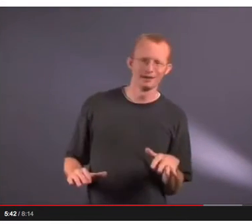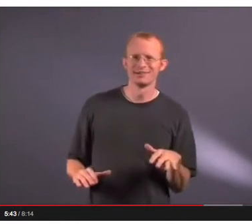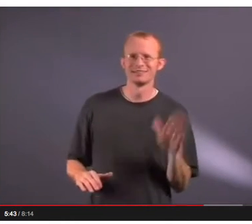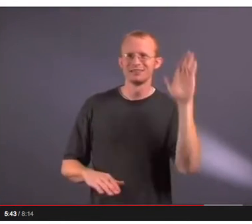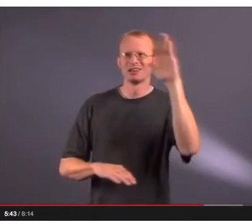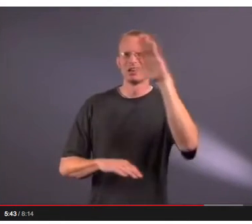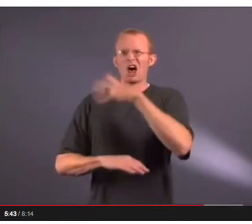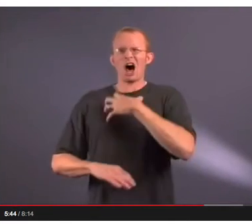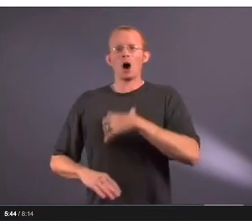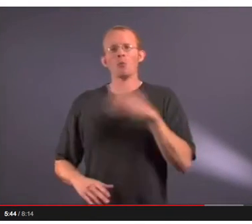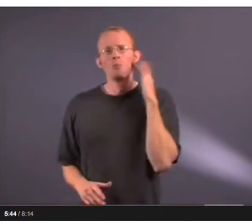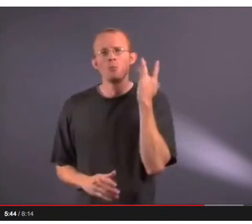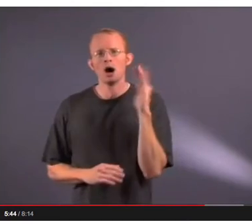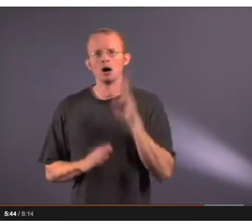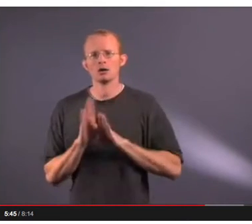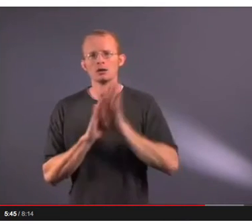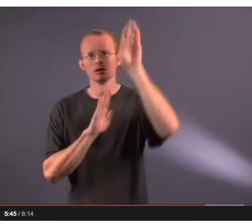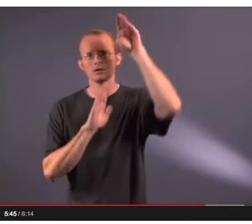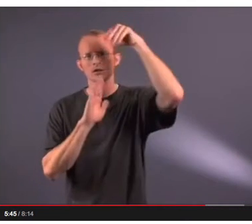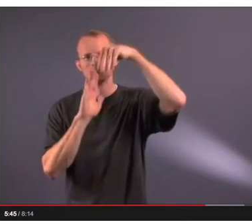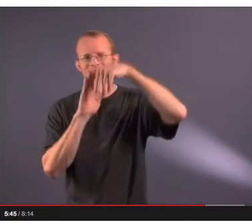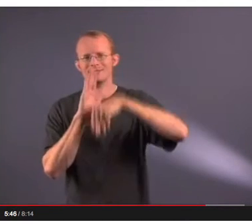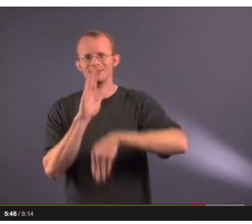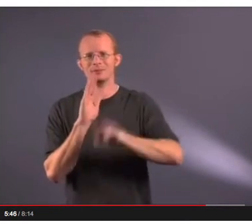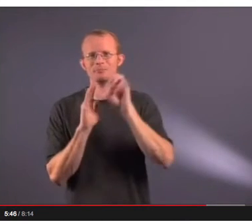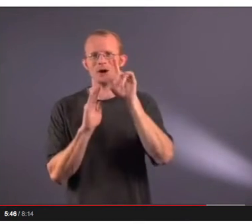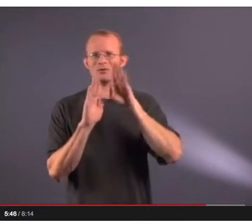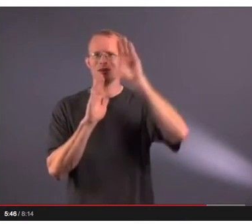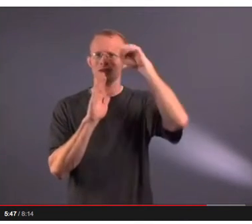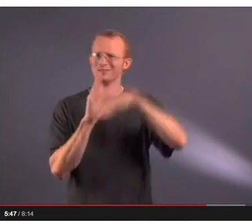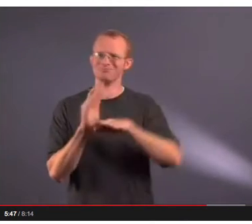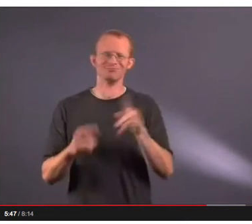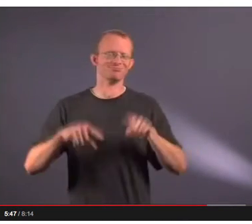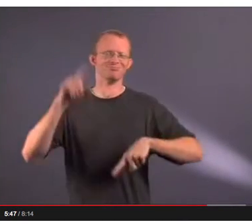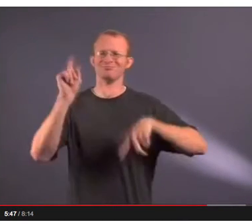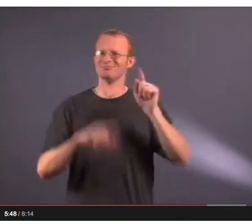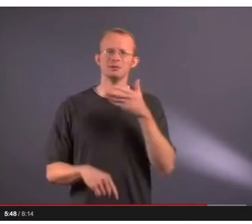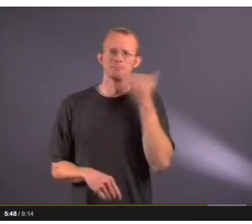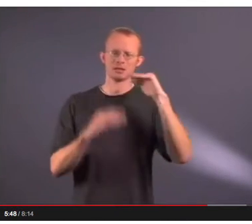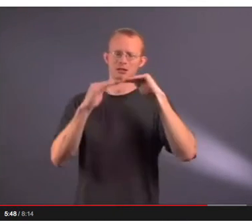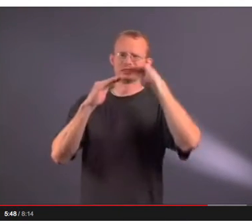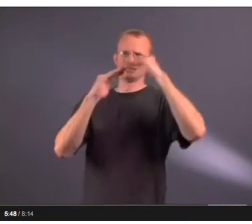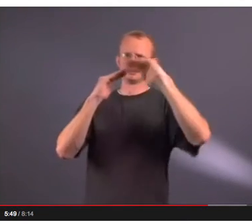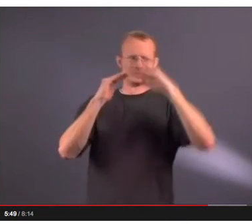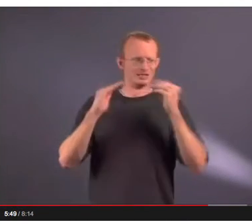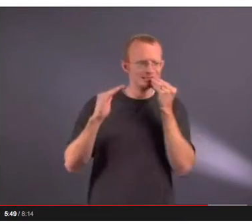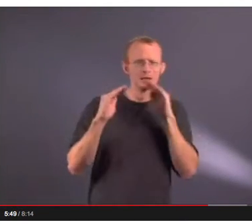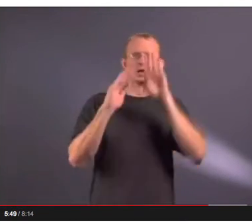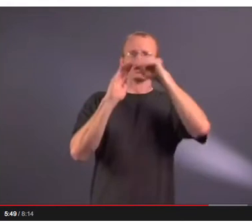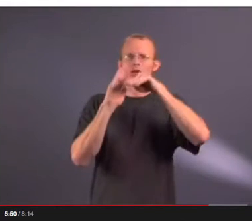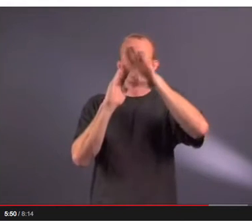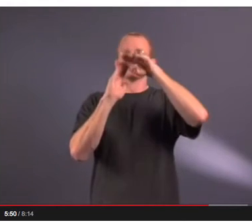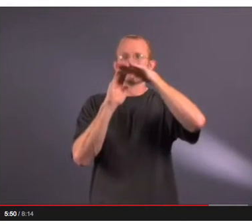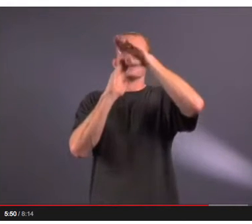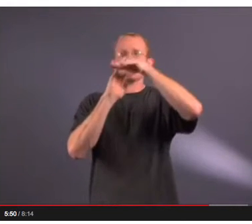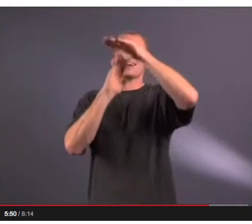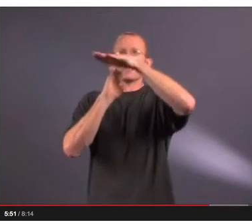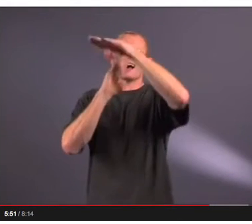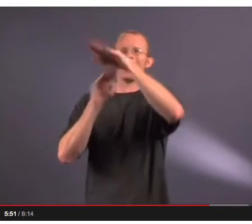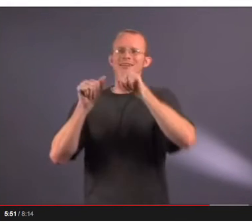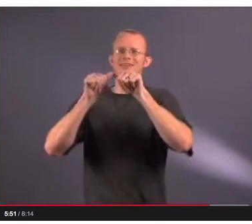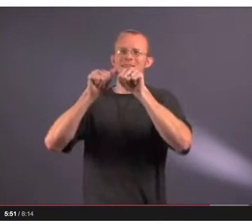your meals and then be stuffed. And your metabolism's not going to skyrocket up and down. You're going to feel more